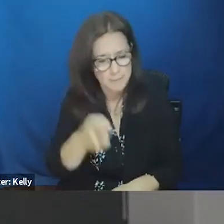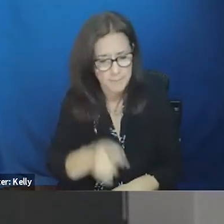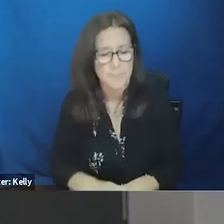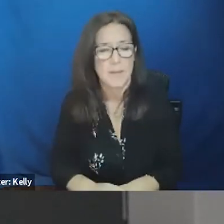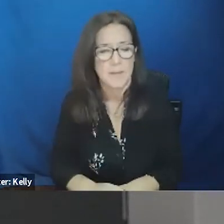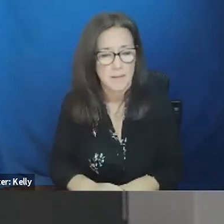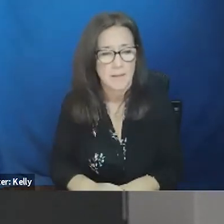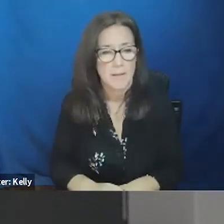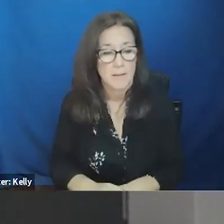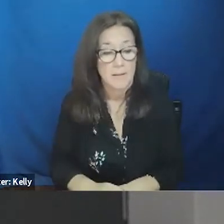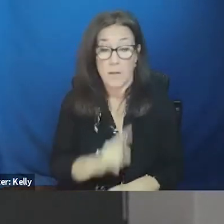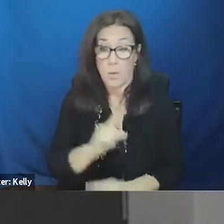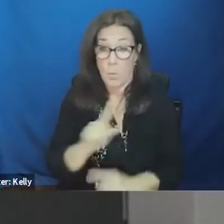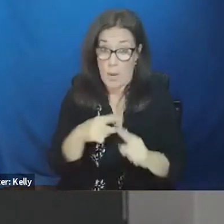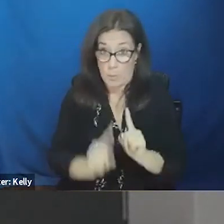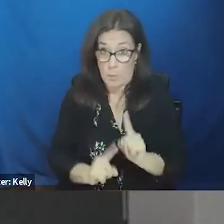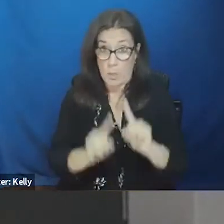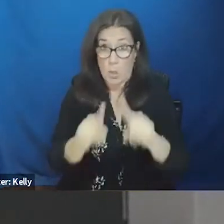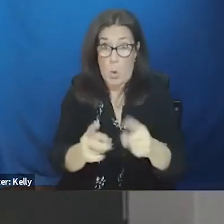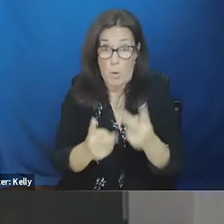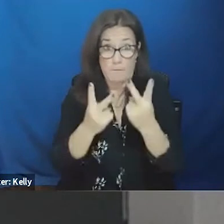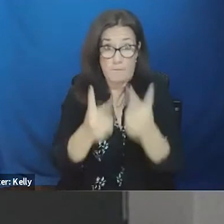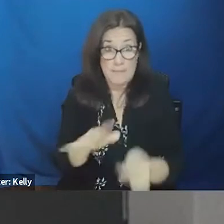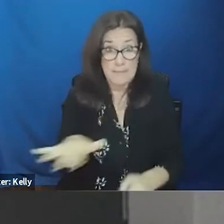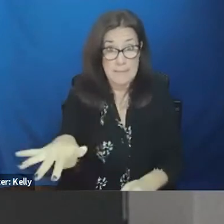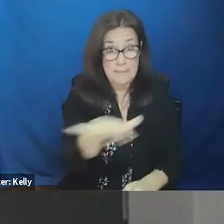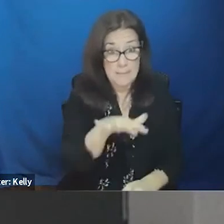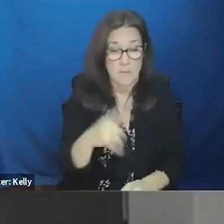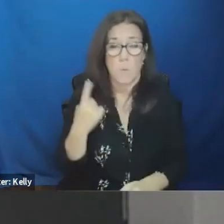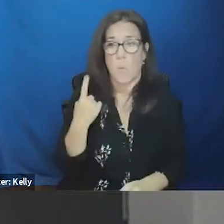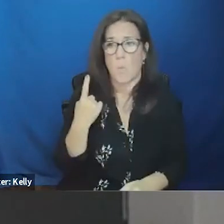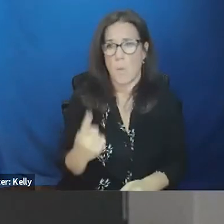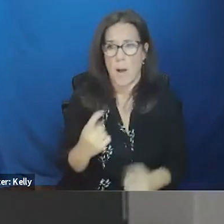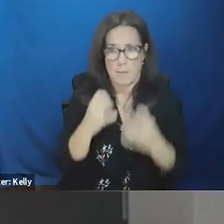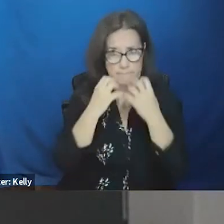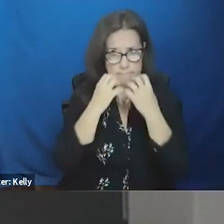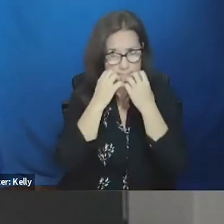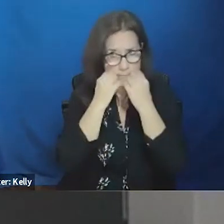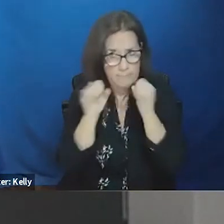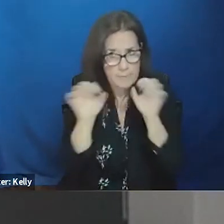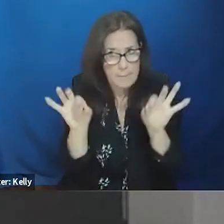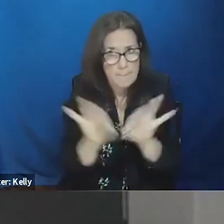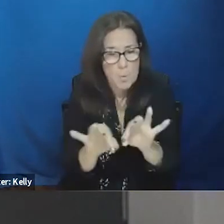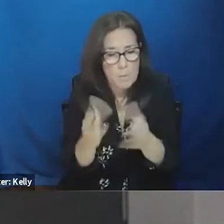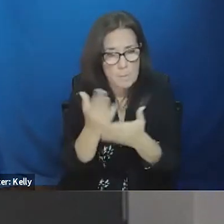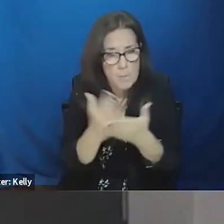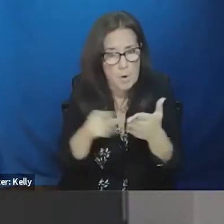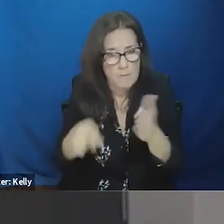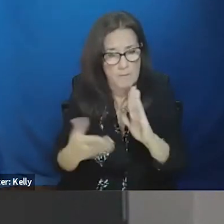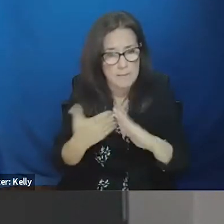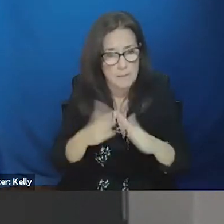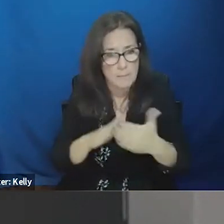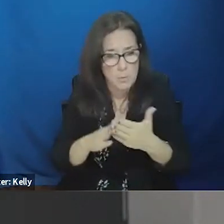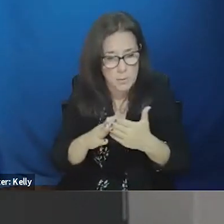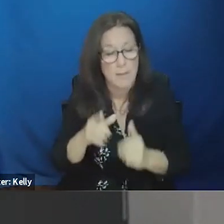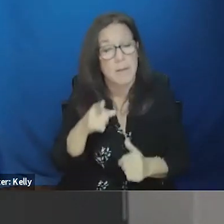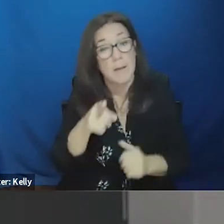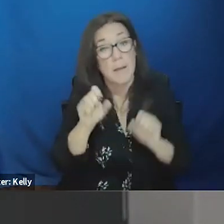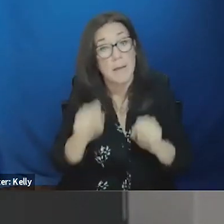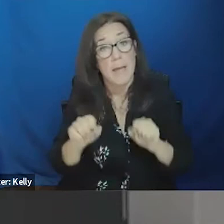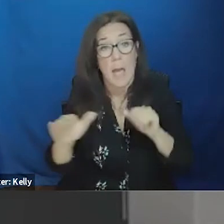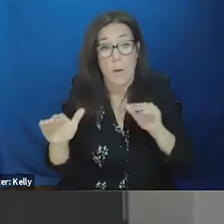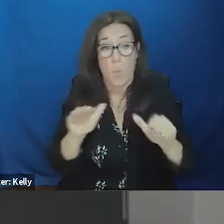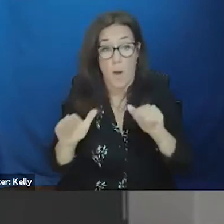we visited the property, a very important value that the community holds is their ability to walk from the side